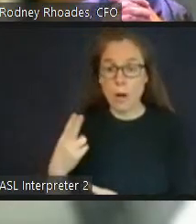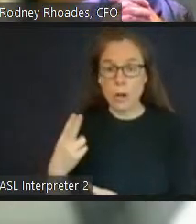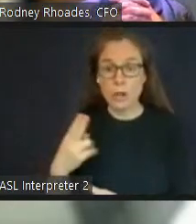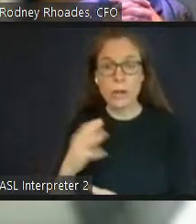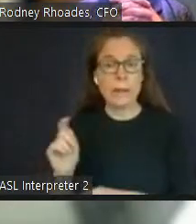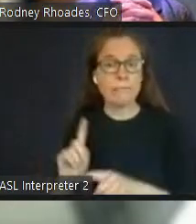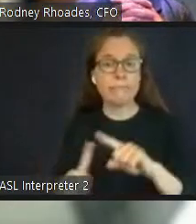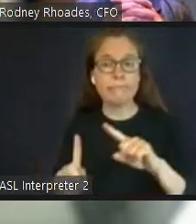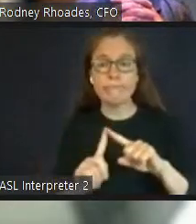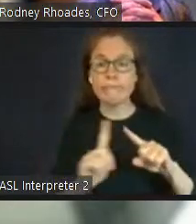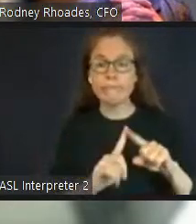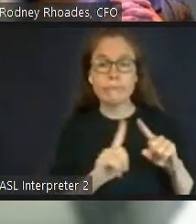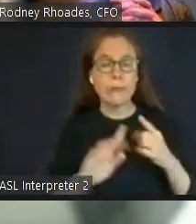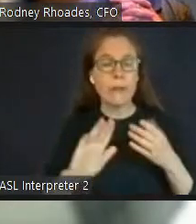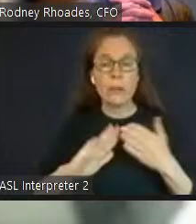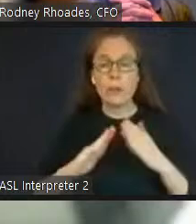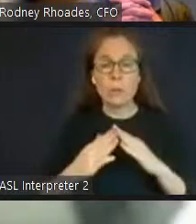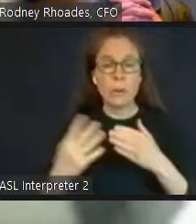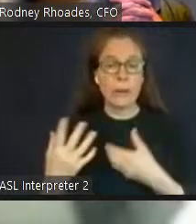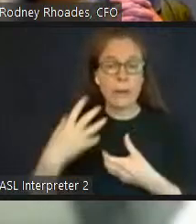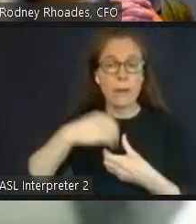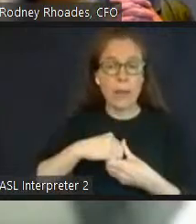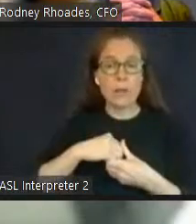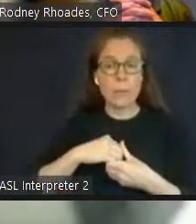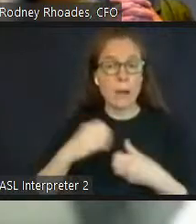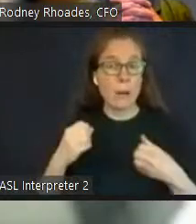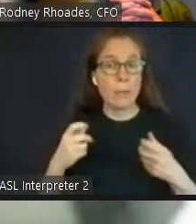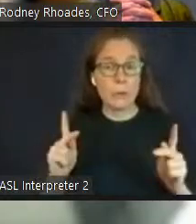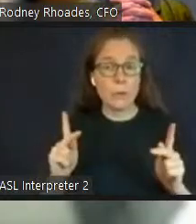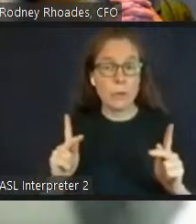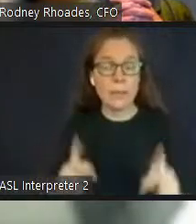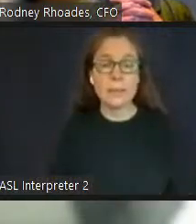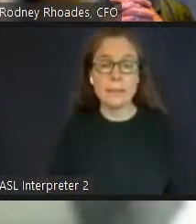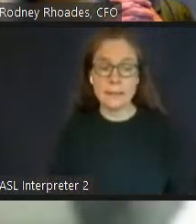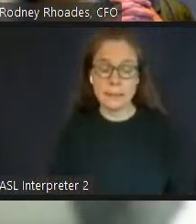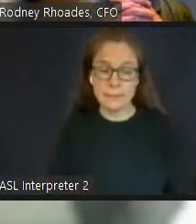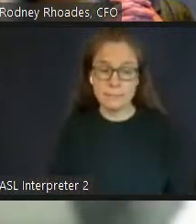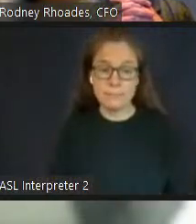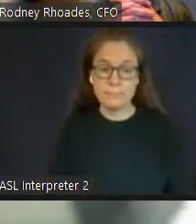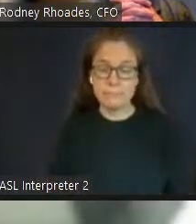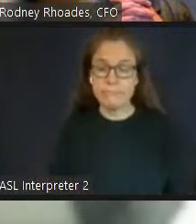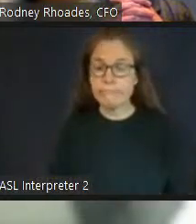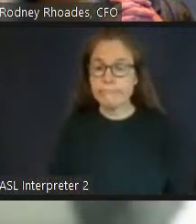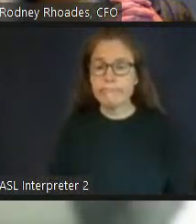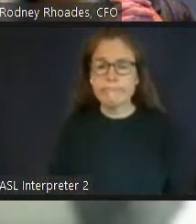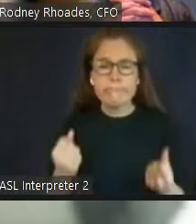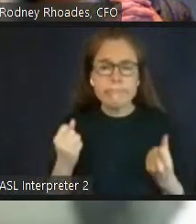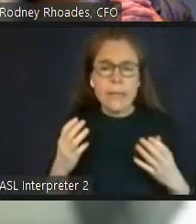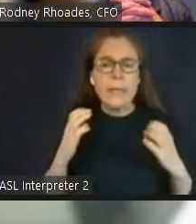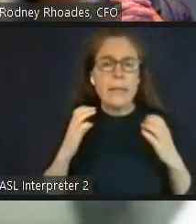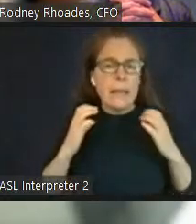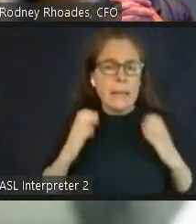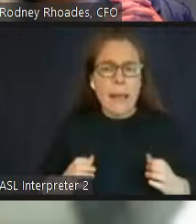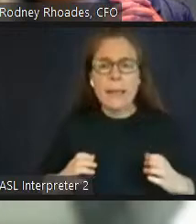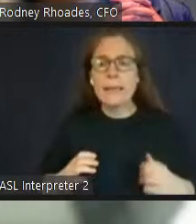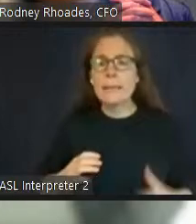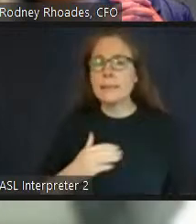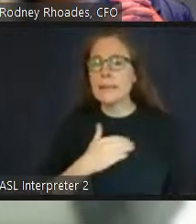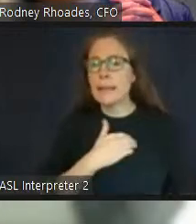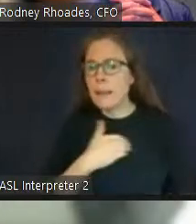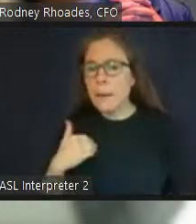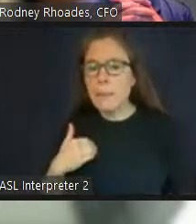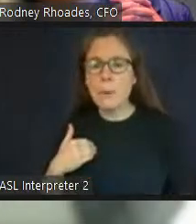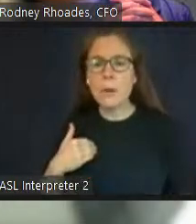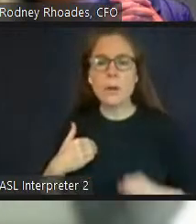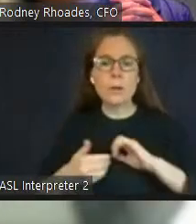other community engagement opportunities, because our community partners, our clients, our community members are very clear